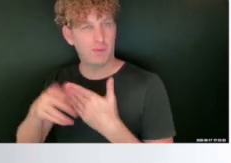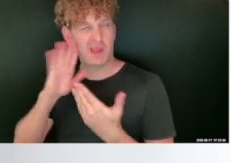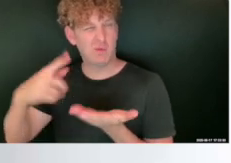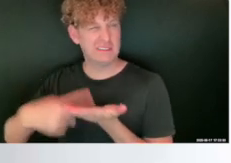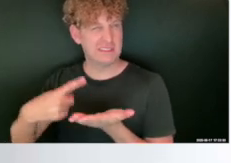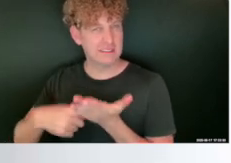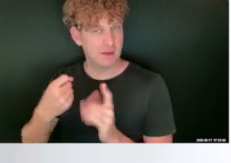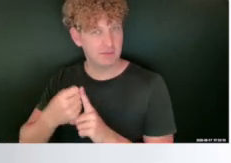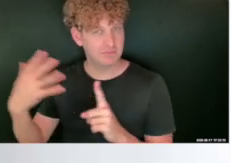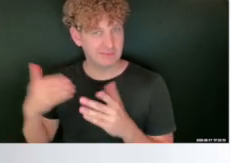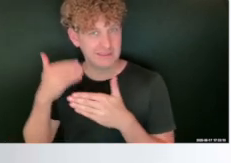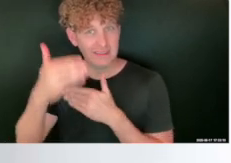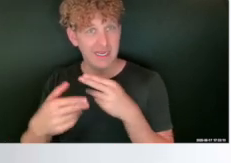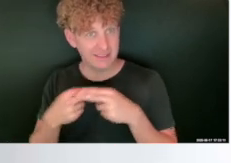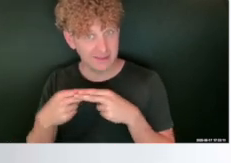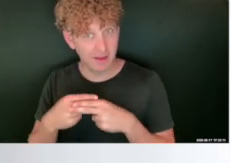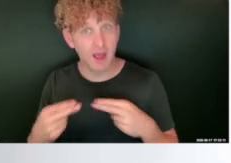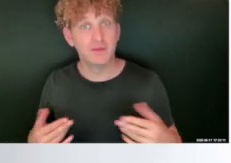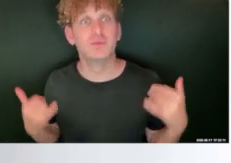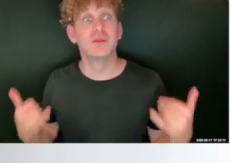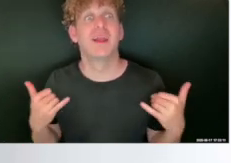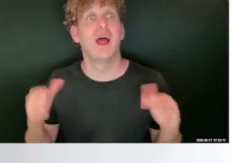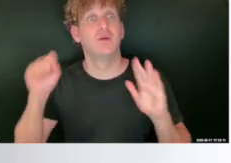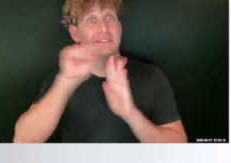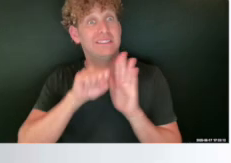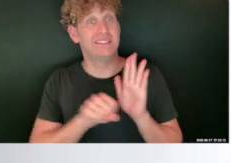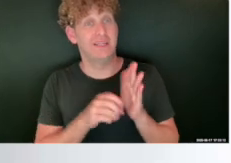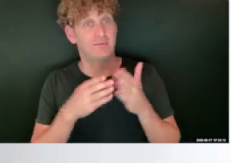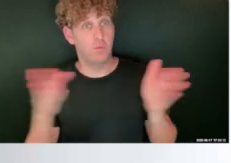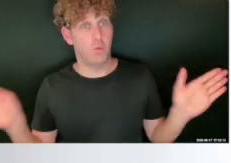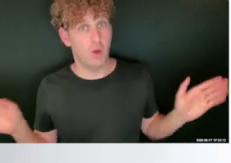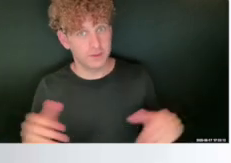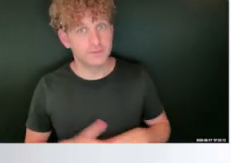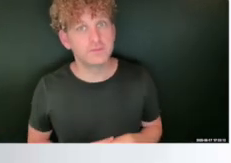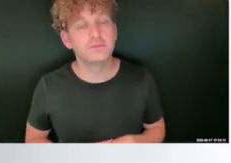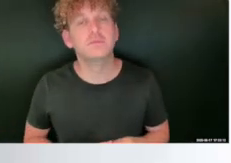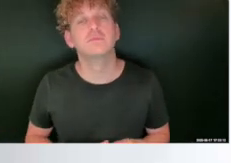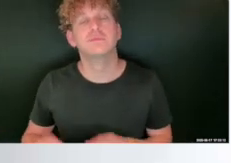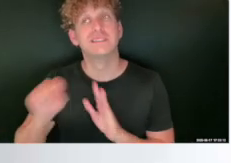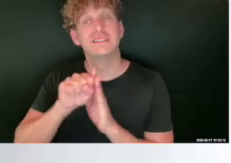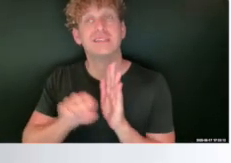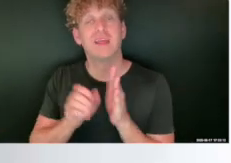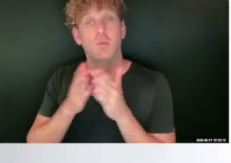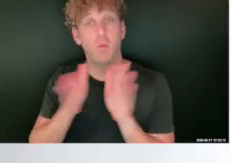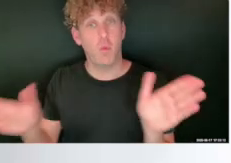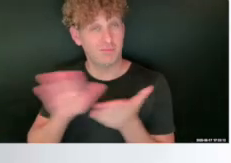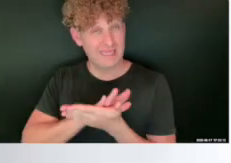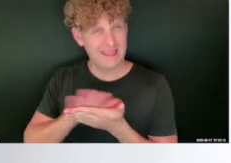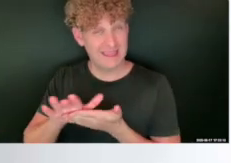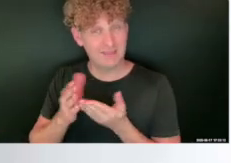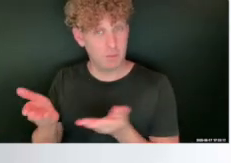Labs, and Hartquist Strategies. Next slide, please.